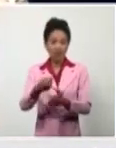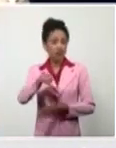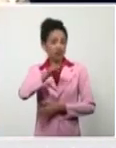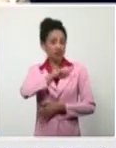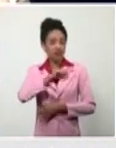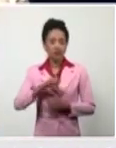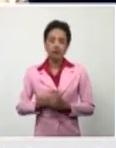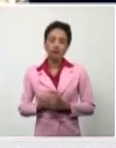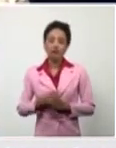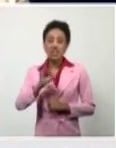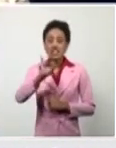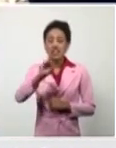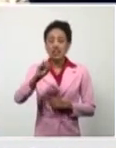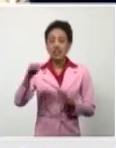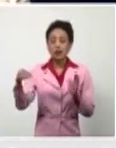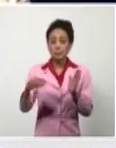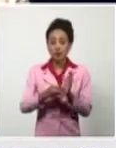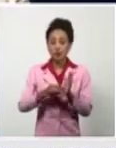earlier, confirmed